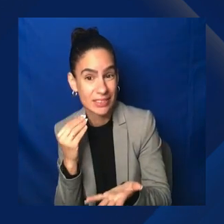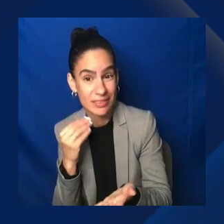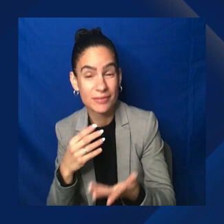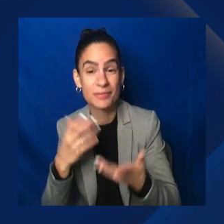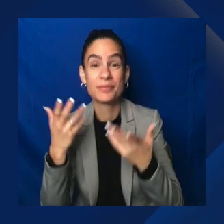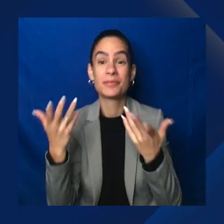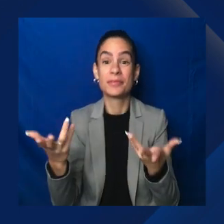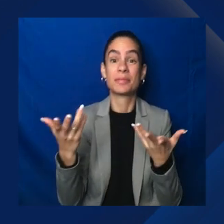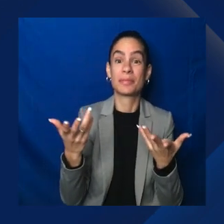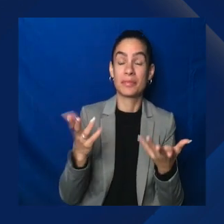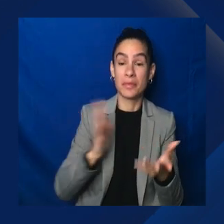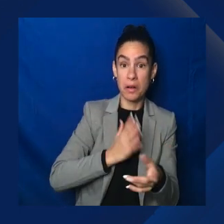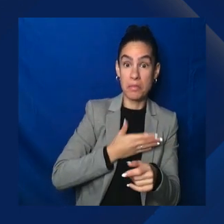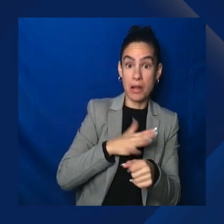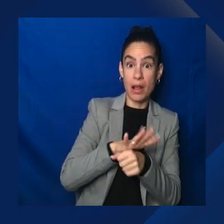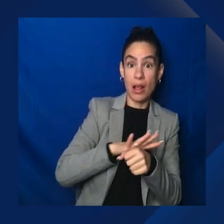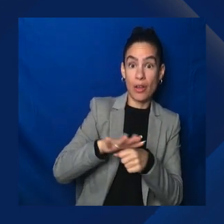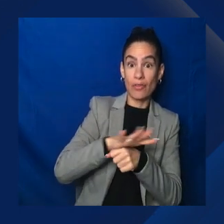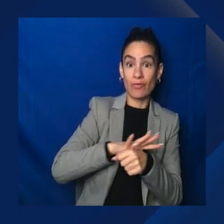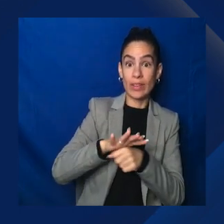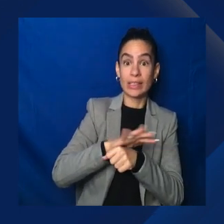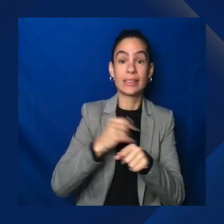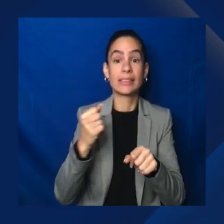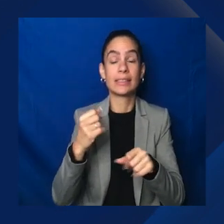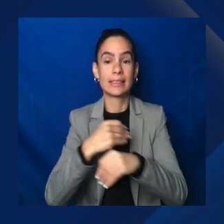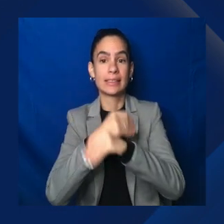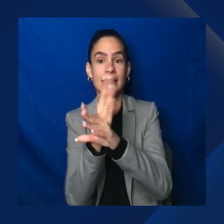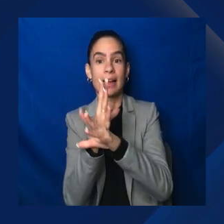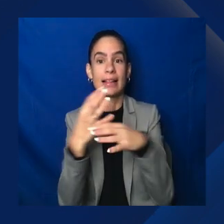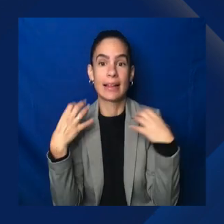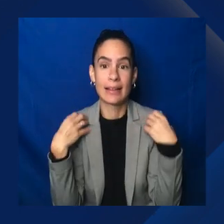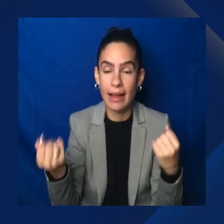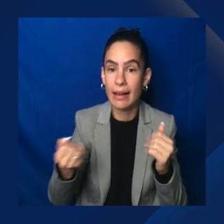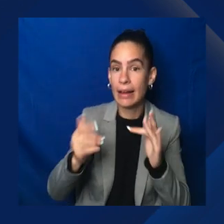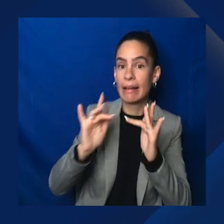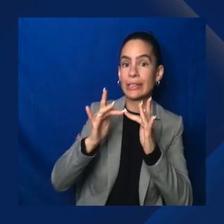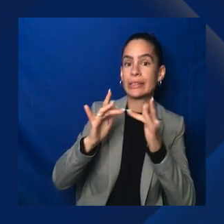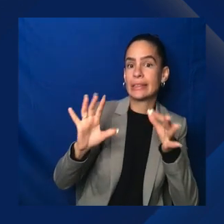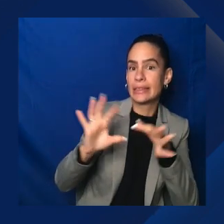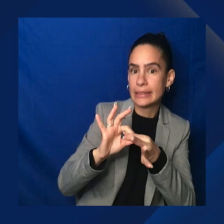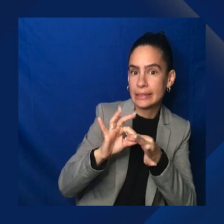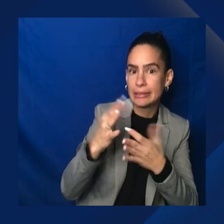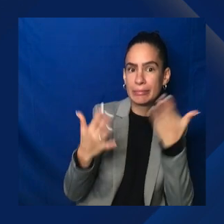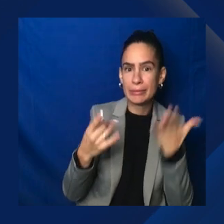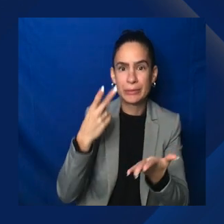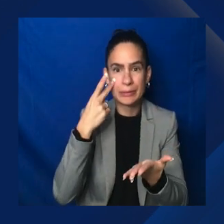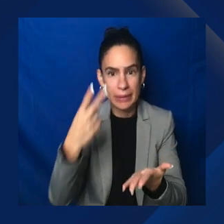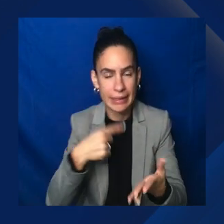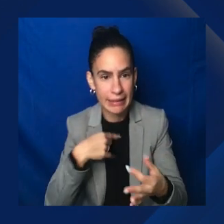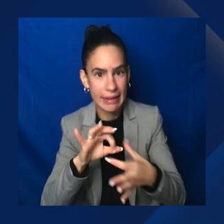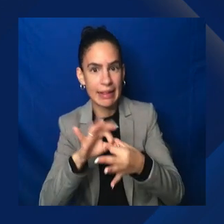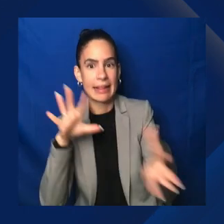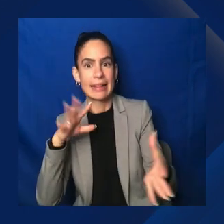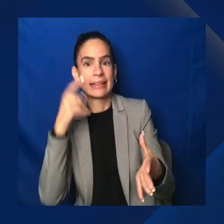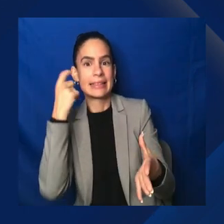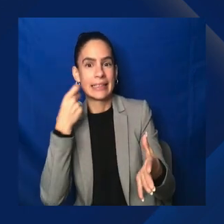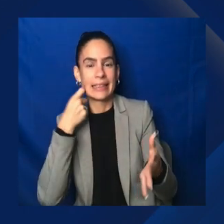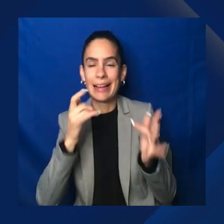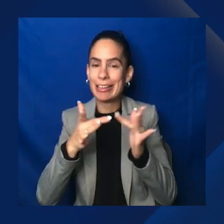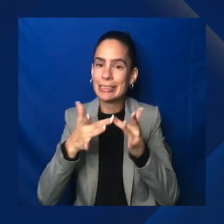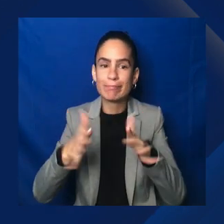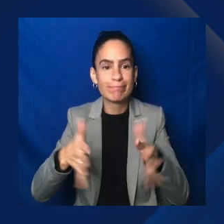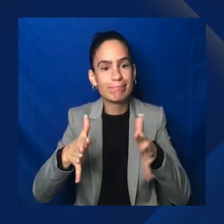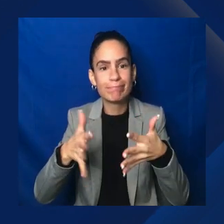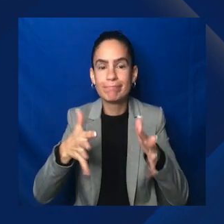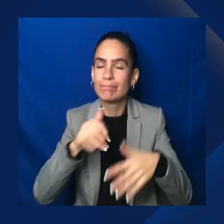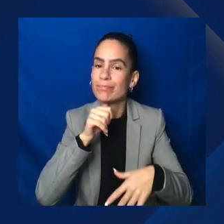telehealth and internet connections, as you guys saw, I lost internet earlier, is very difficult to do. So